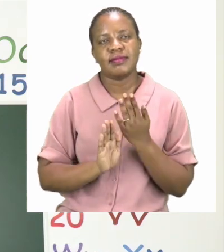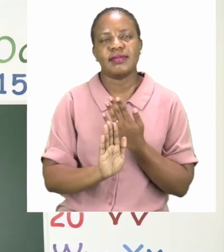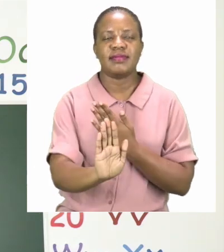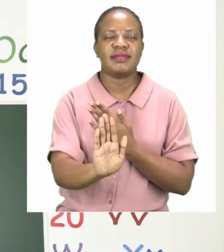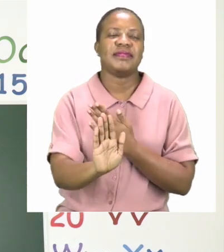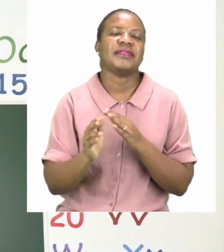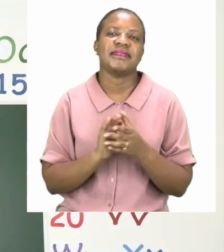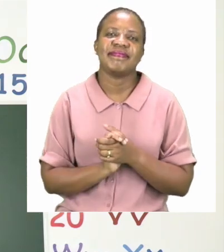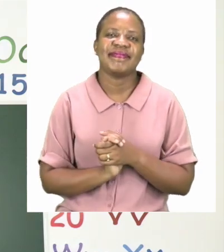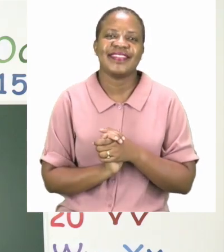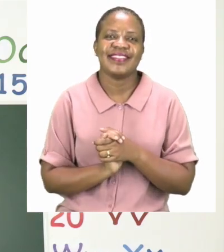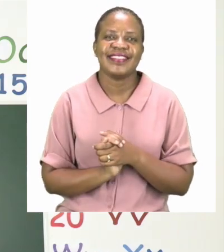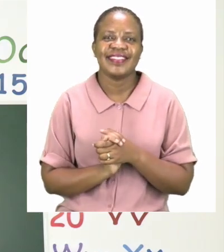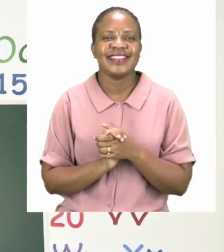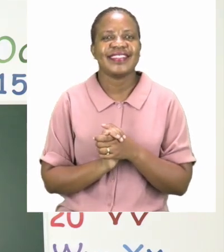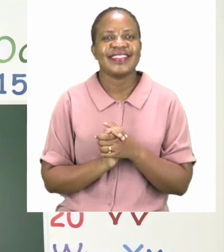away.